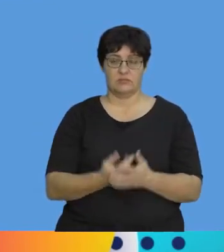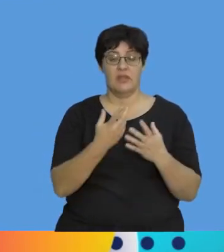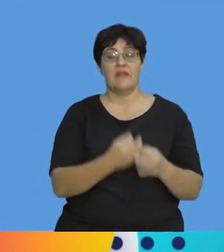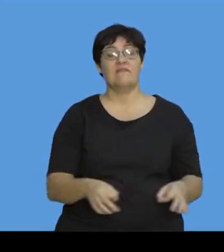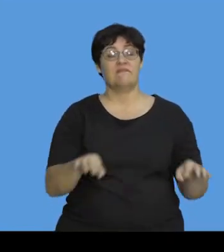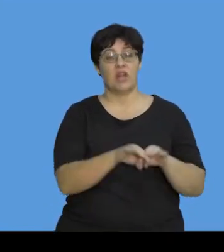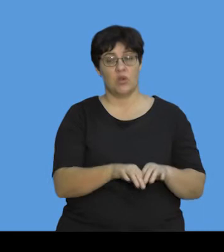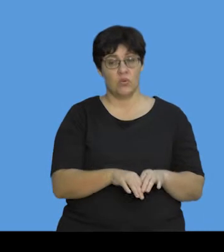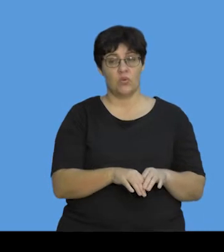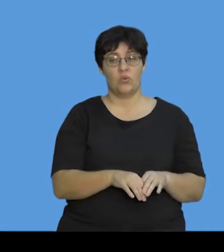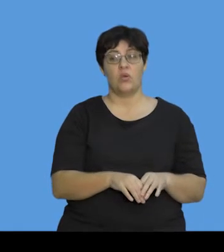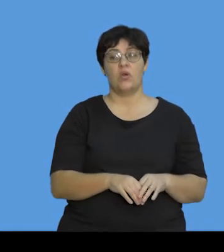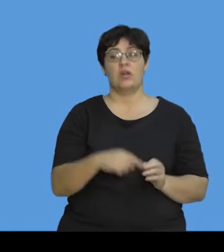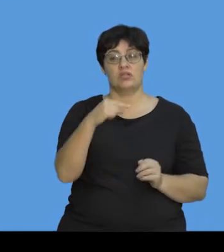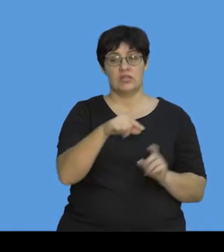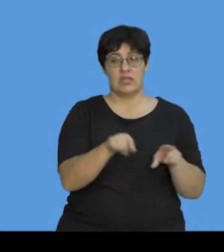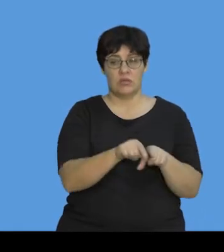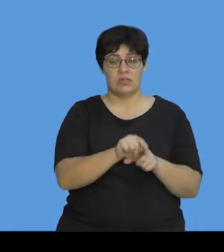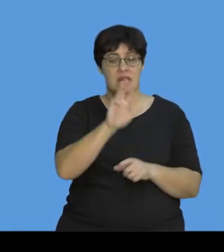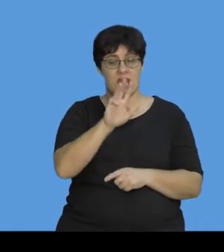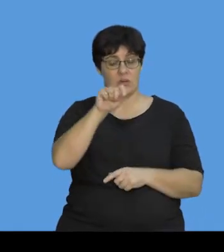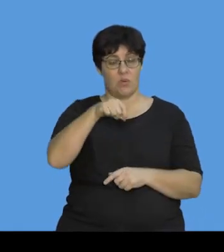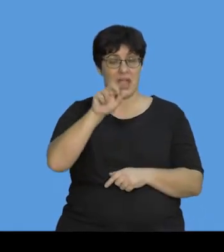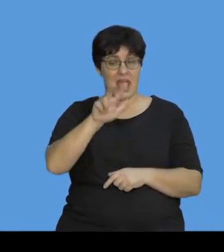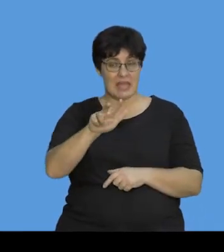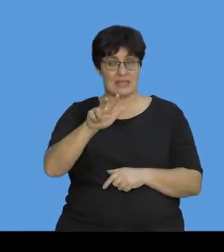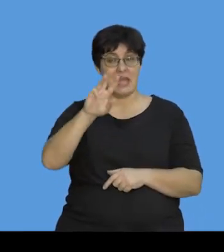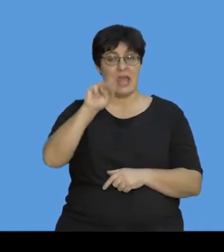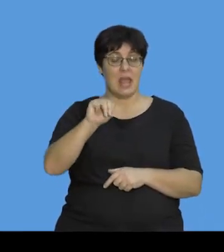The value is 9.8 meters per second squared down.